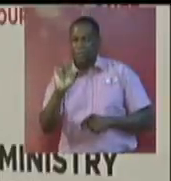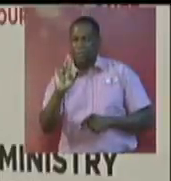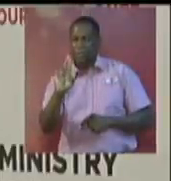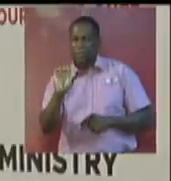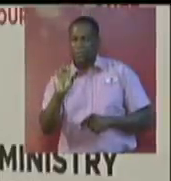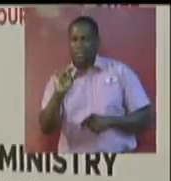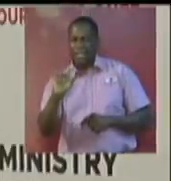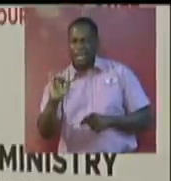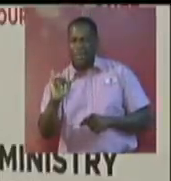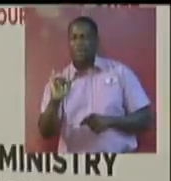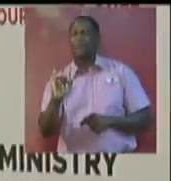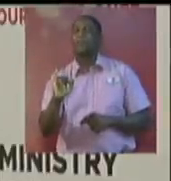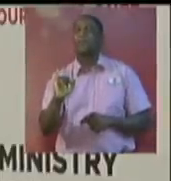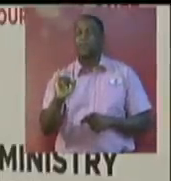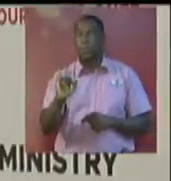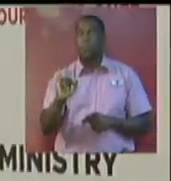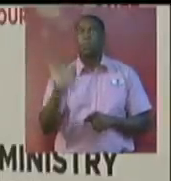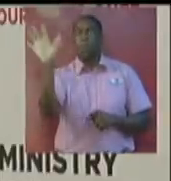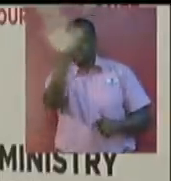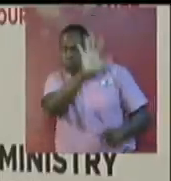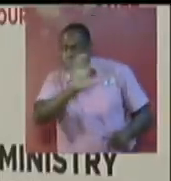a very extensive area.